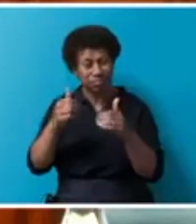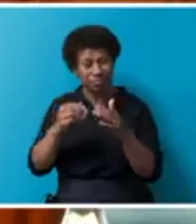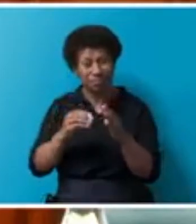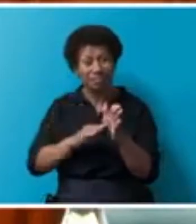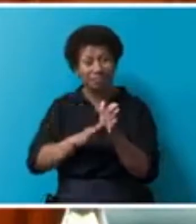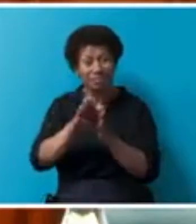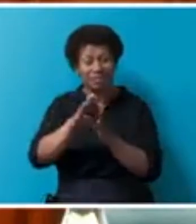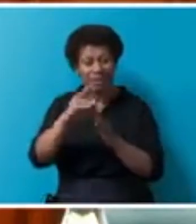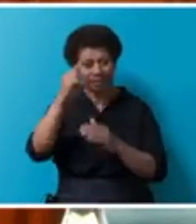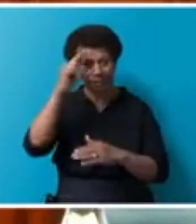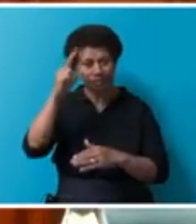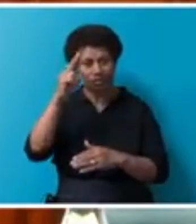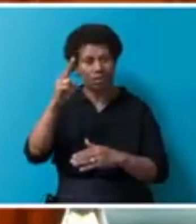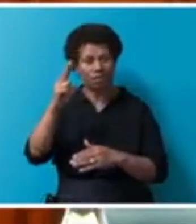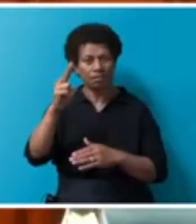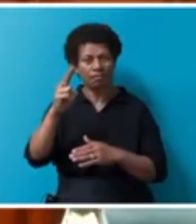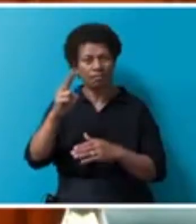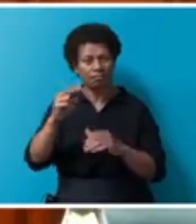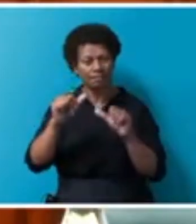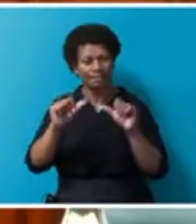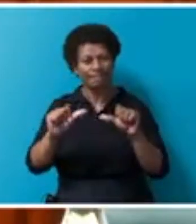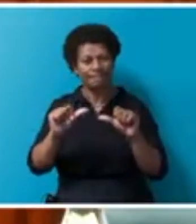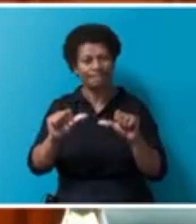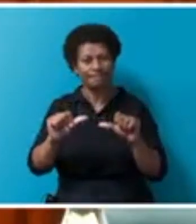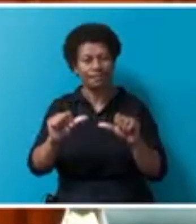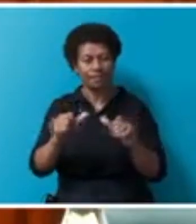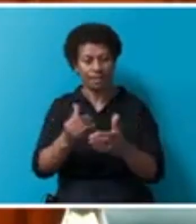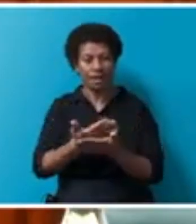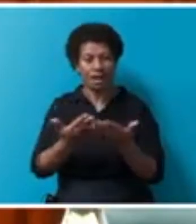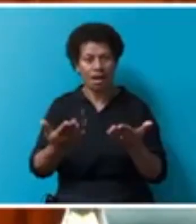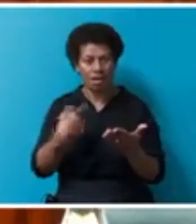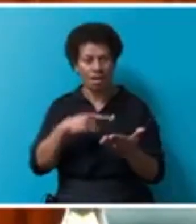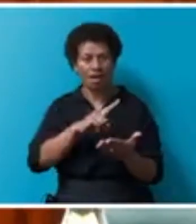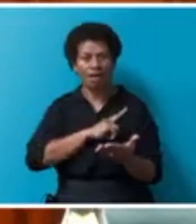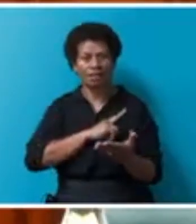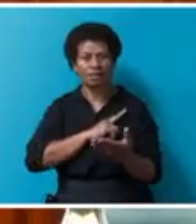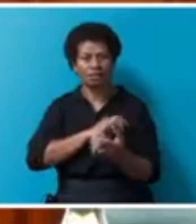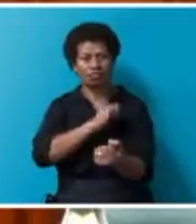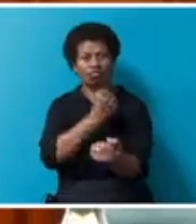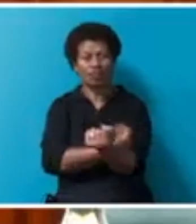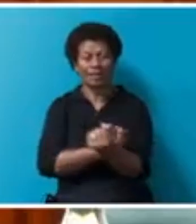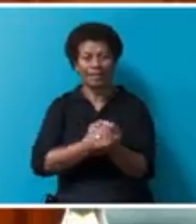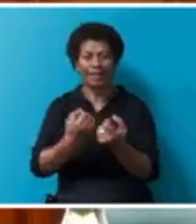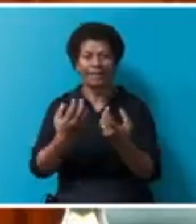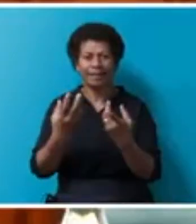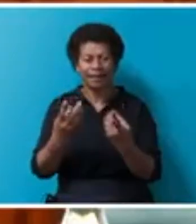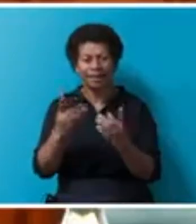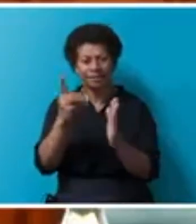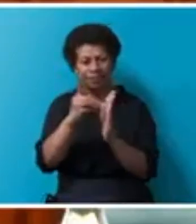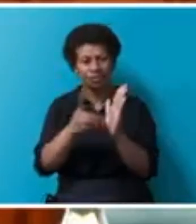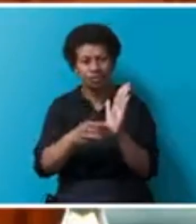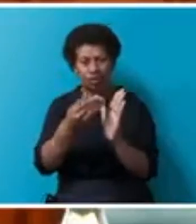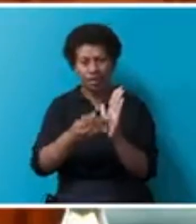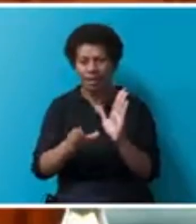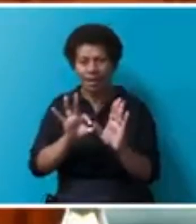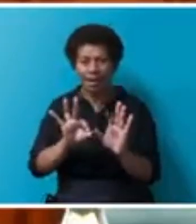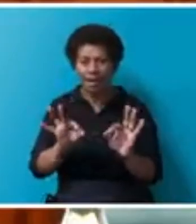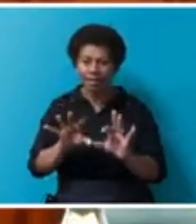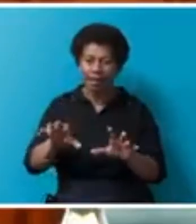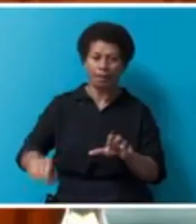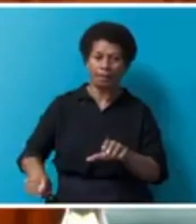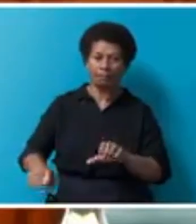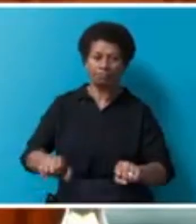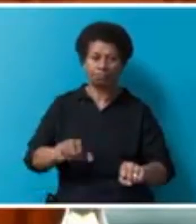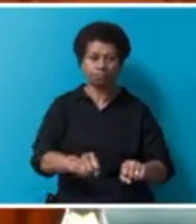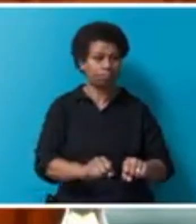building a national resilience. This is how we strengthen our democracy, not by suppressing voices, by uplifting